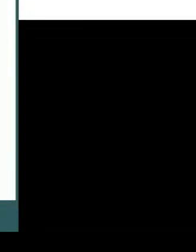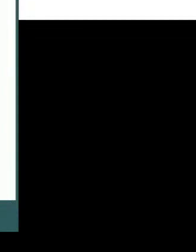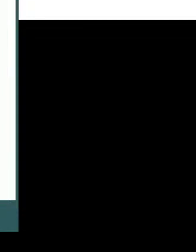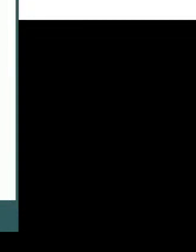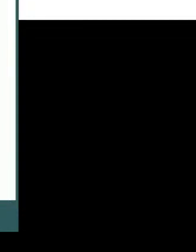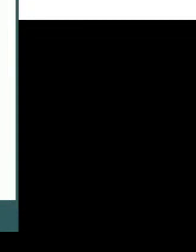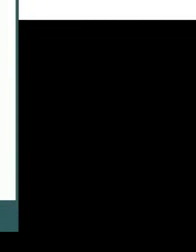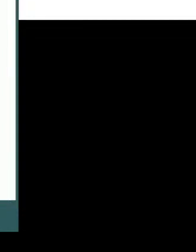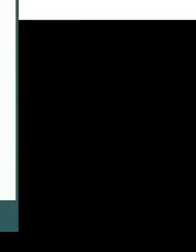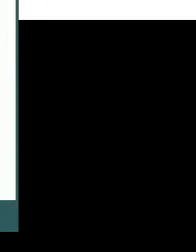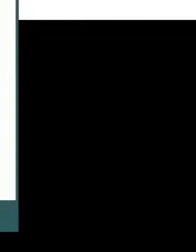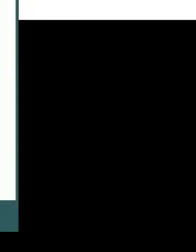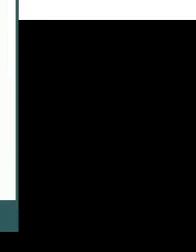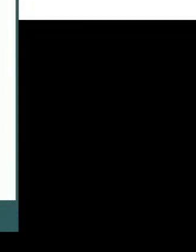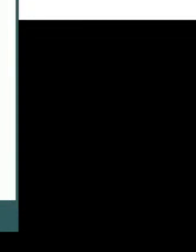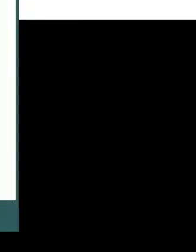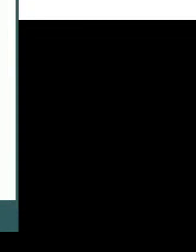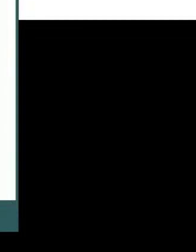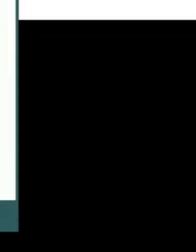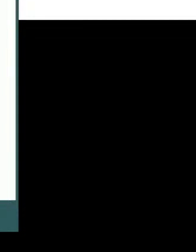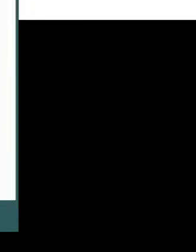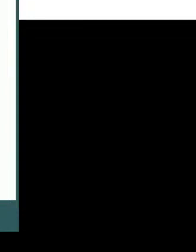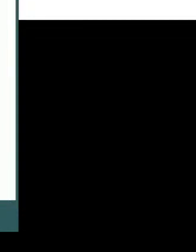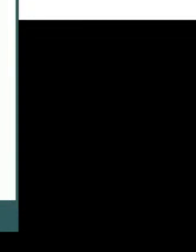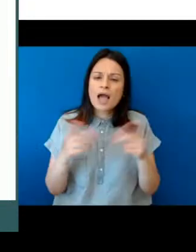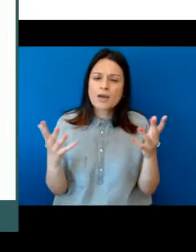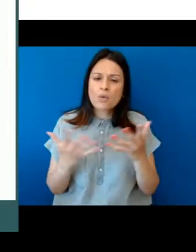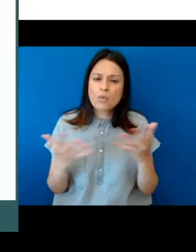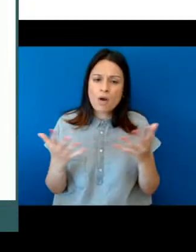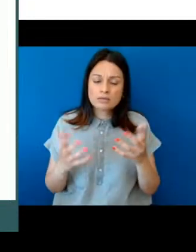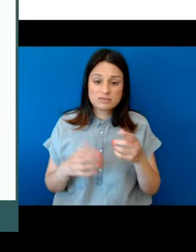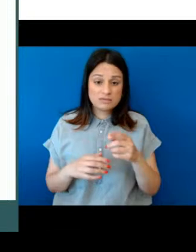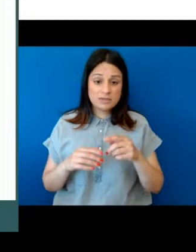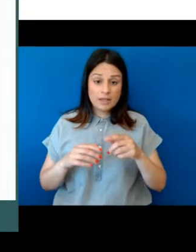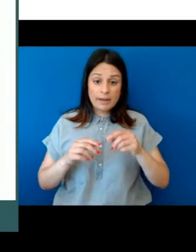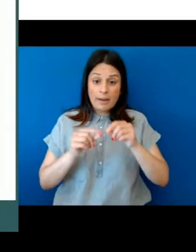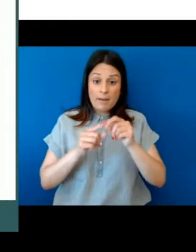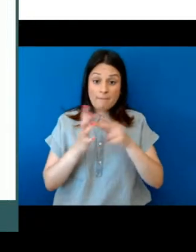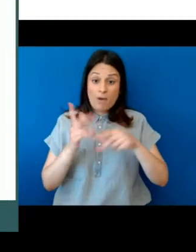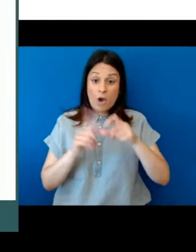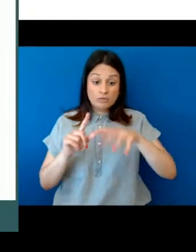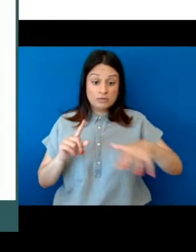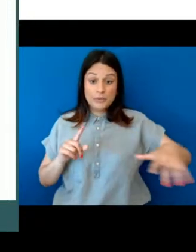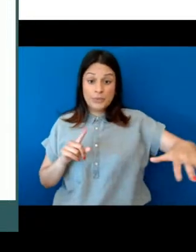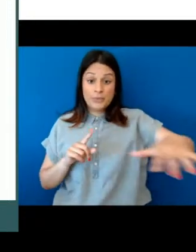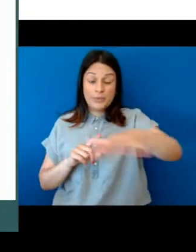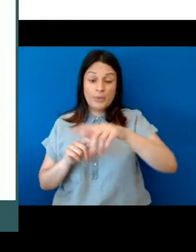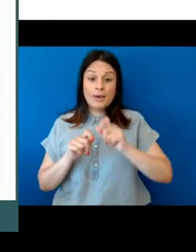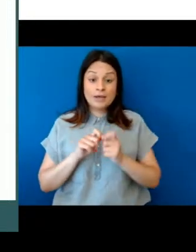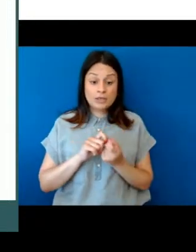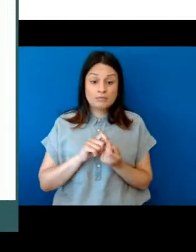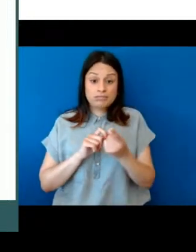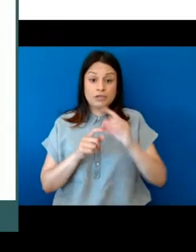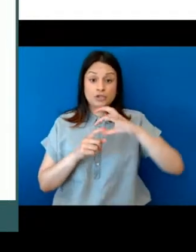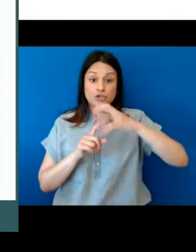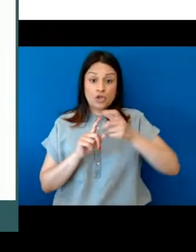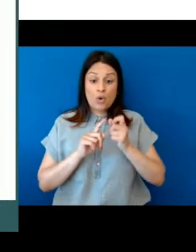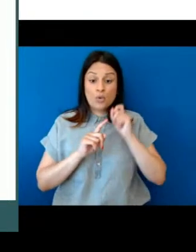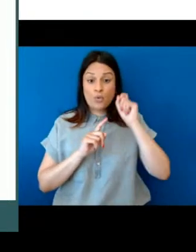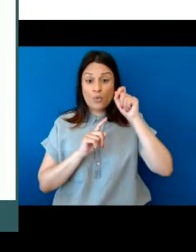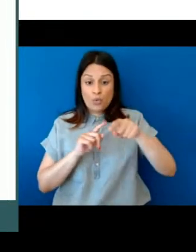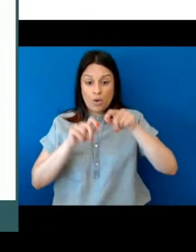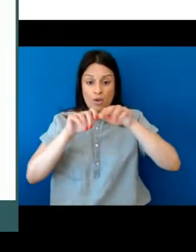So it's like dropping a stone into a pond. You get a ripple effect. The whole airway